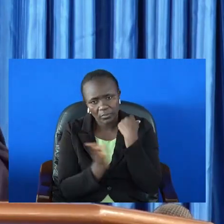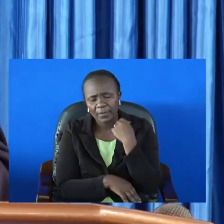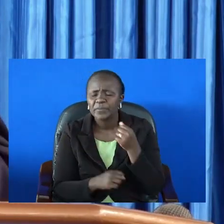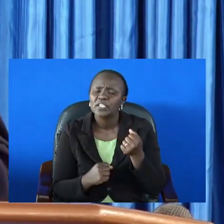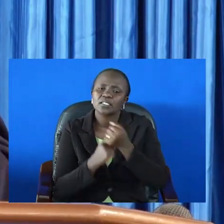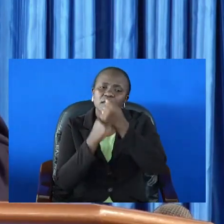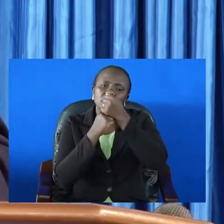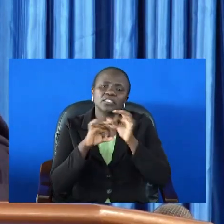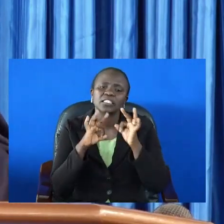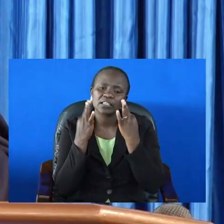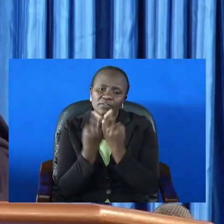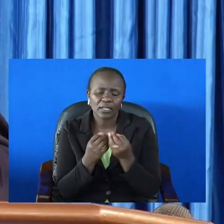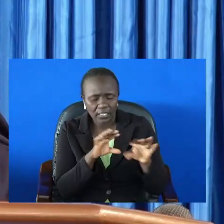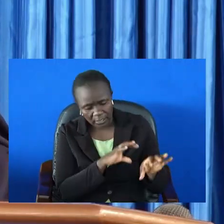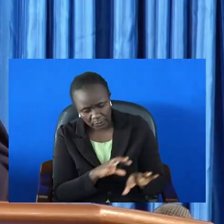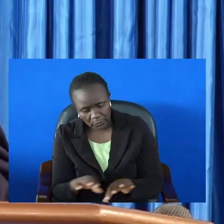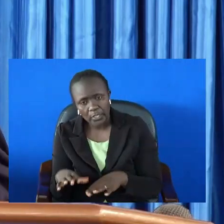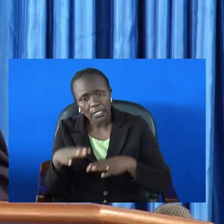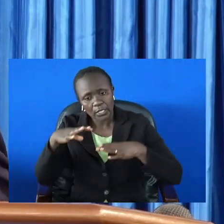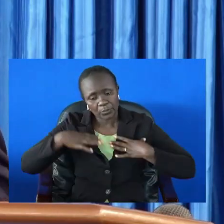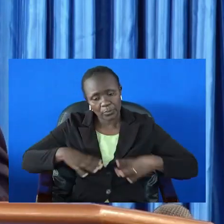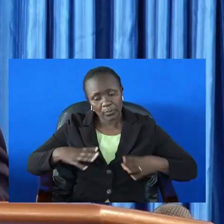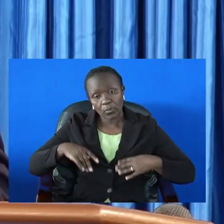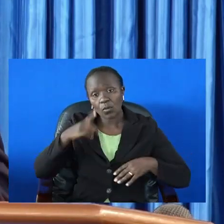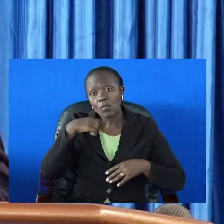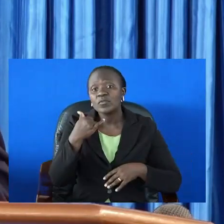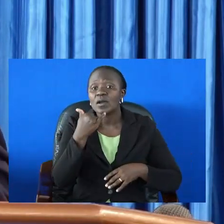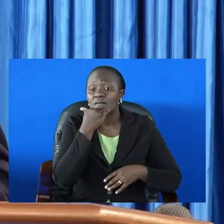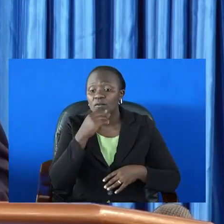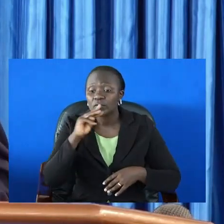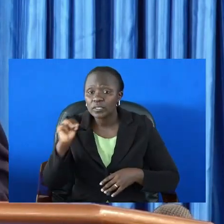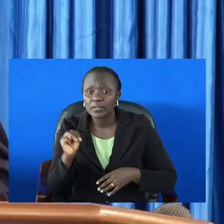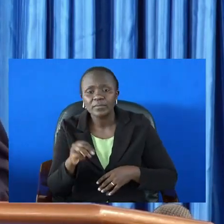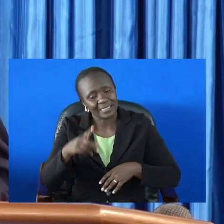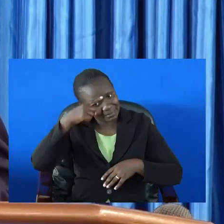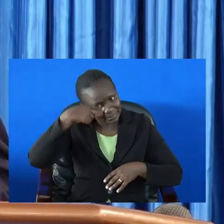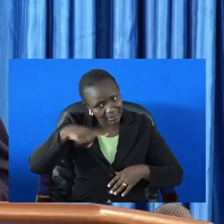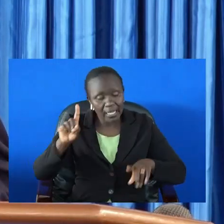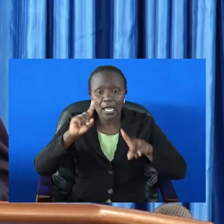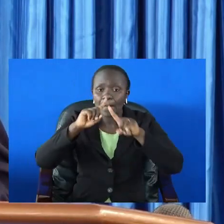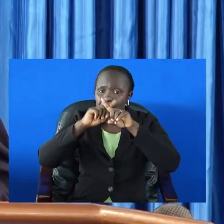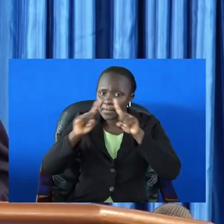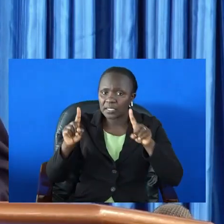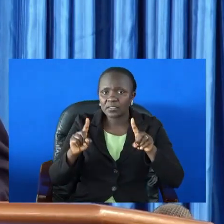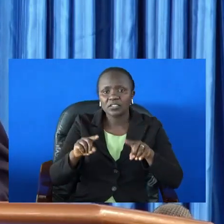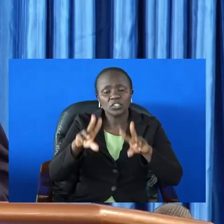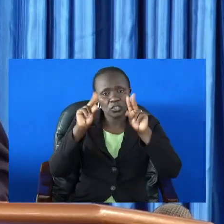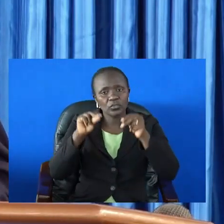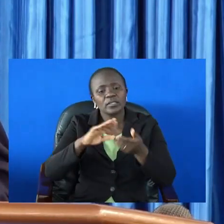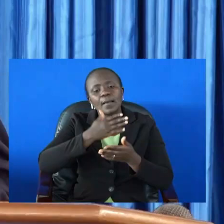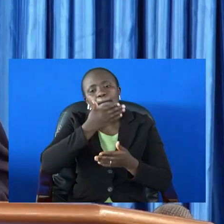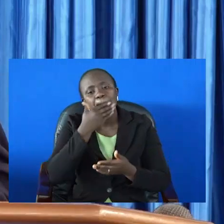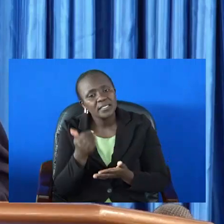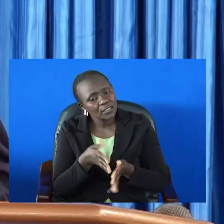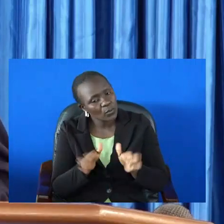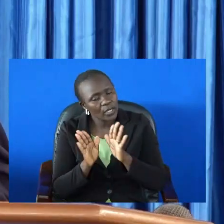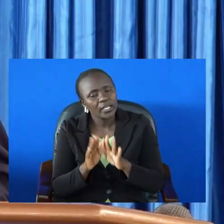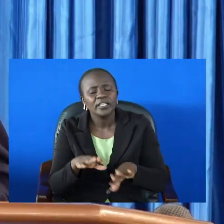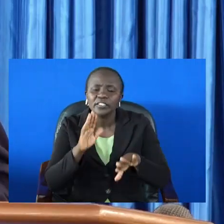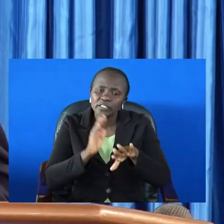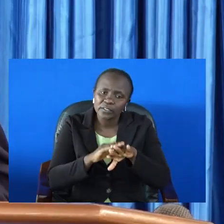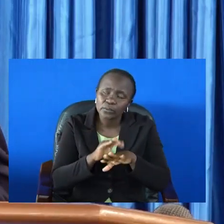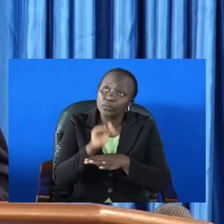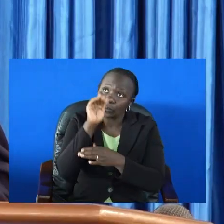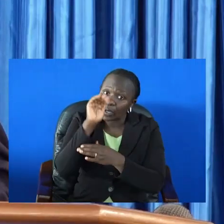your family or doing things to the people you have wronged to do is right, but it is not the best way. It is good to ask